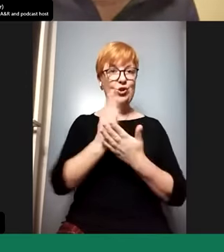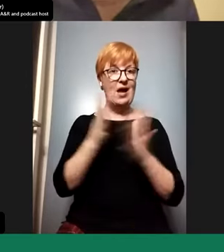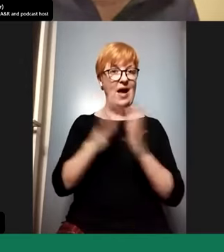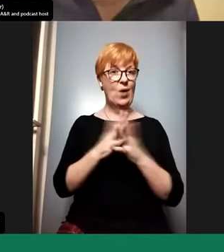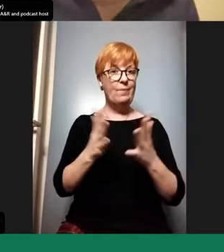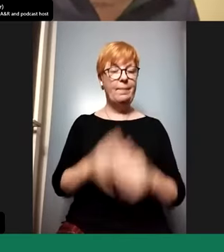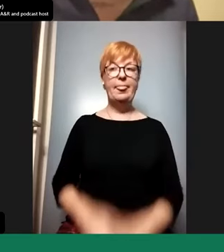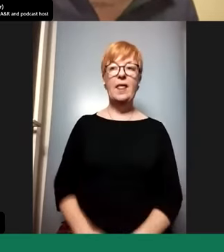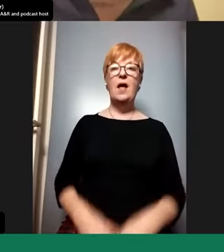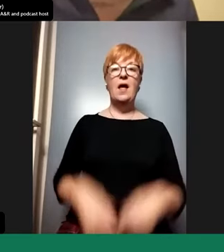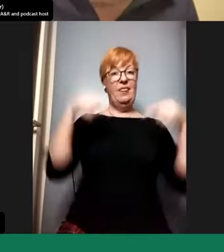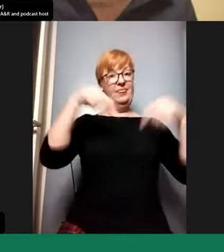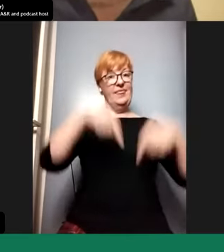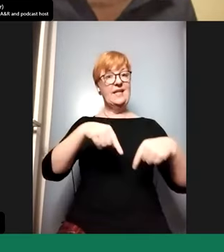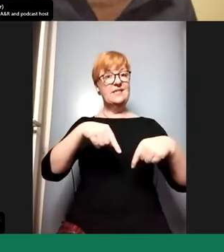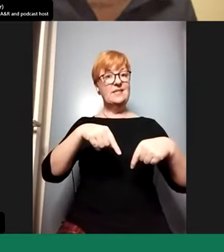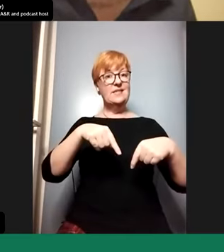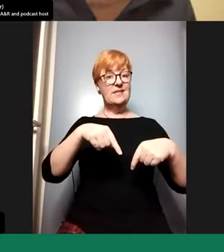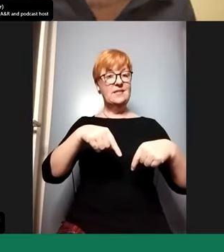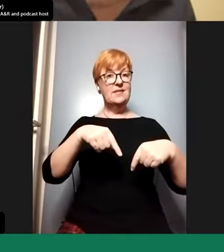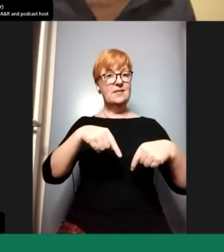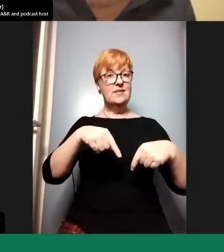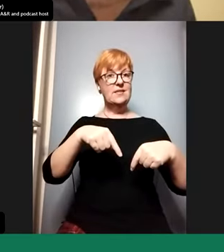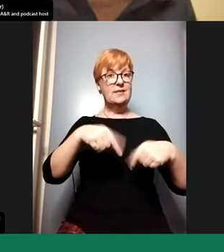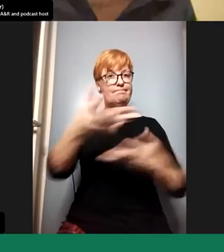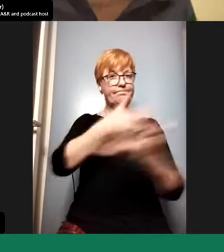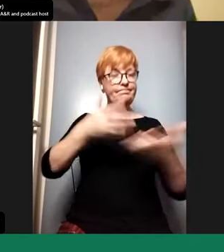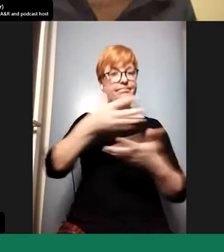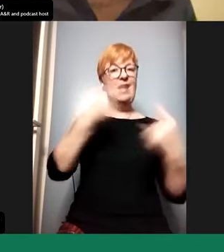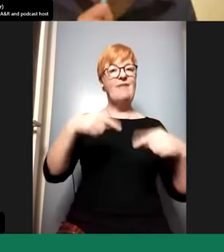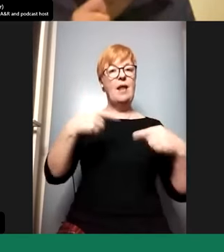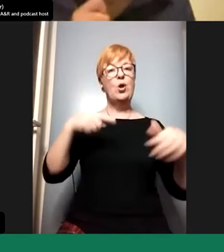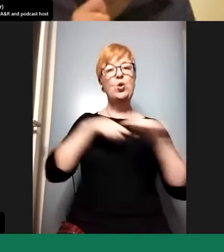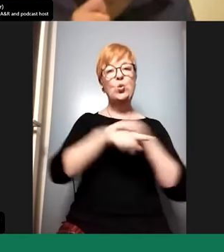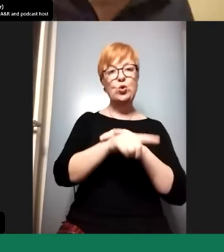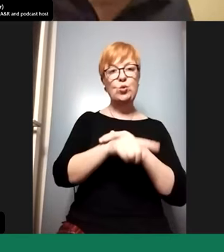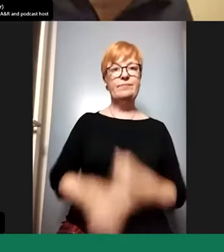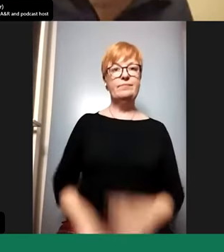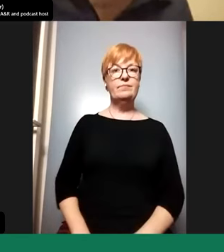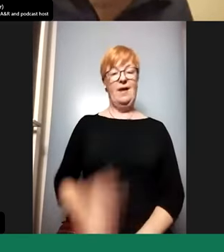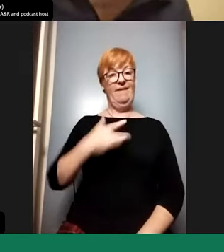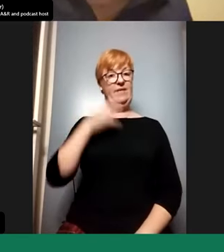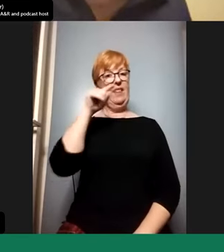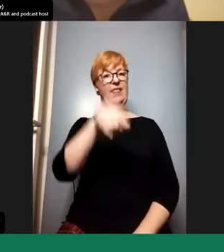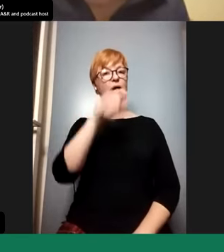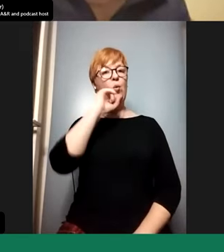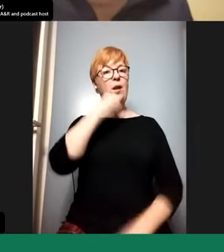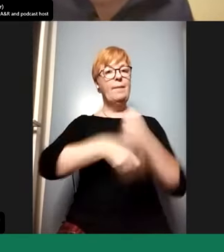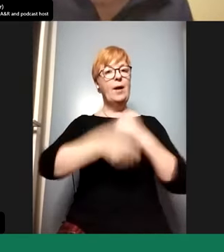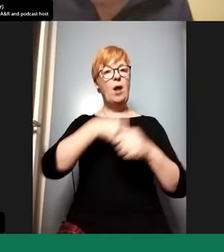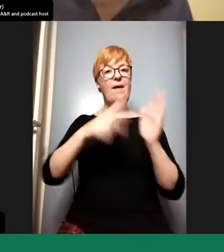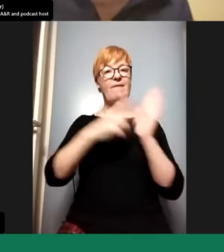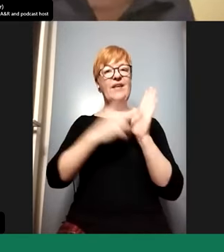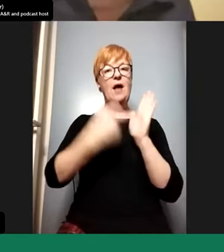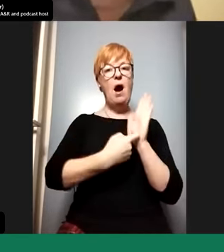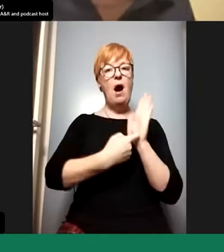will be available on YouTube after. And someone said, will this ever be turned into a VR space where we can physically walk around too?